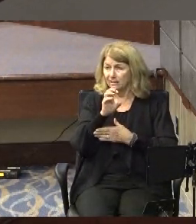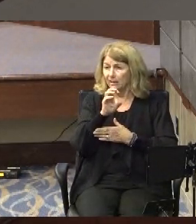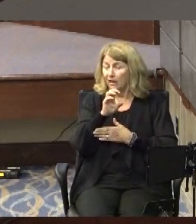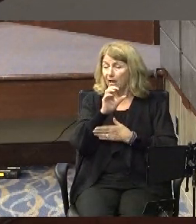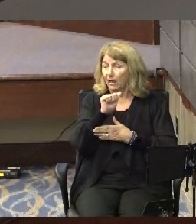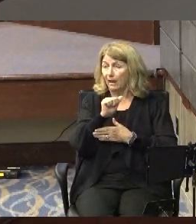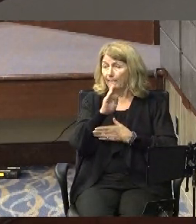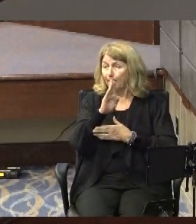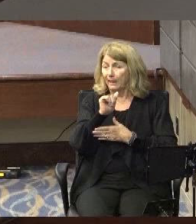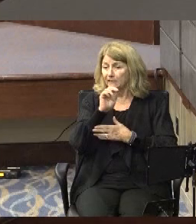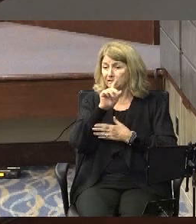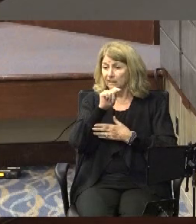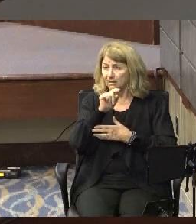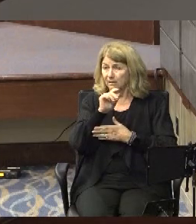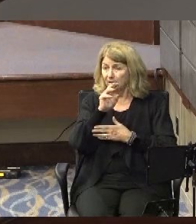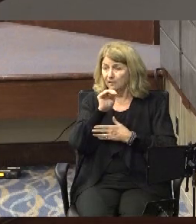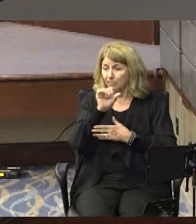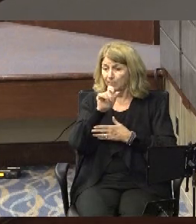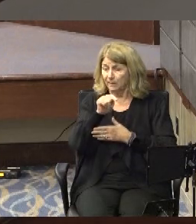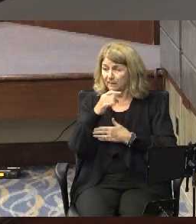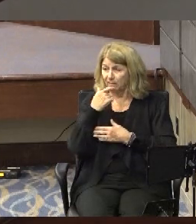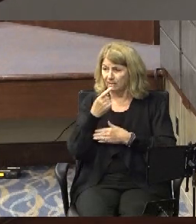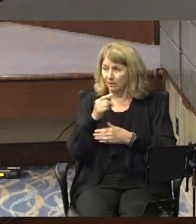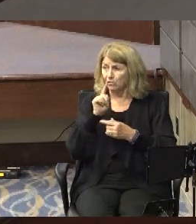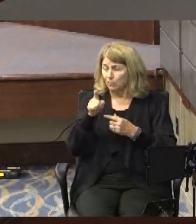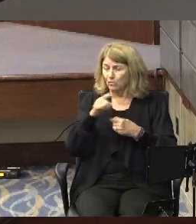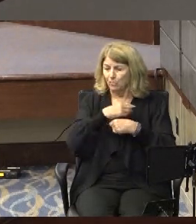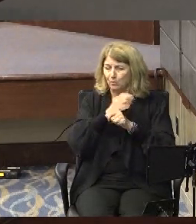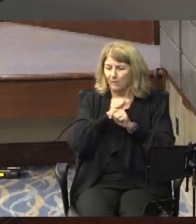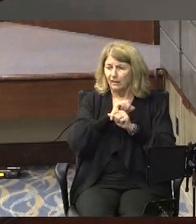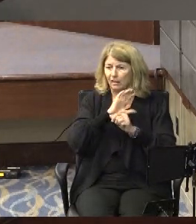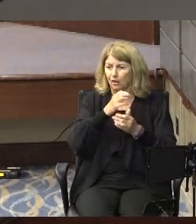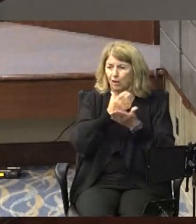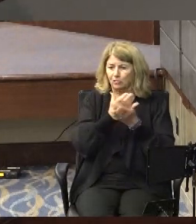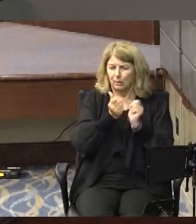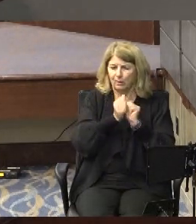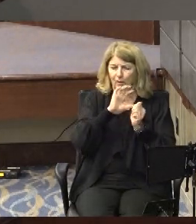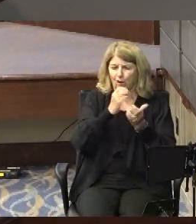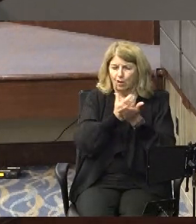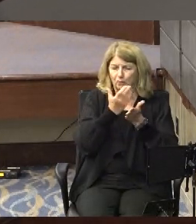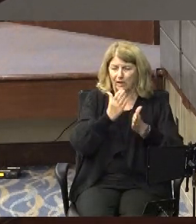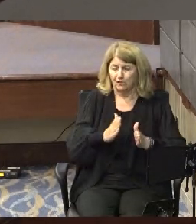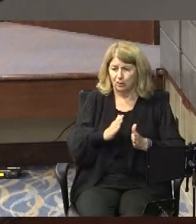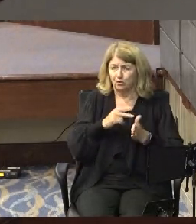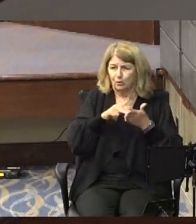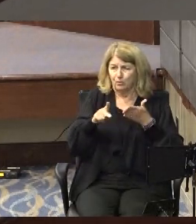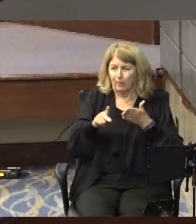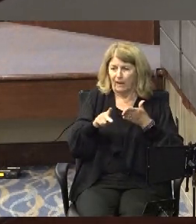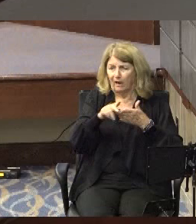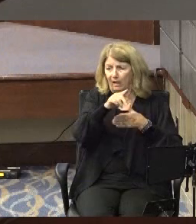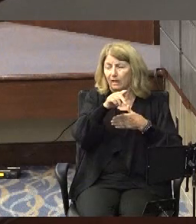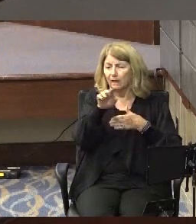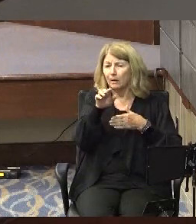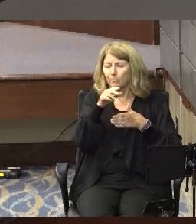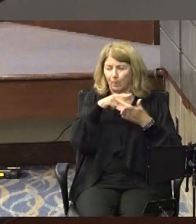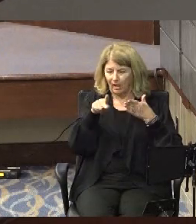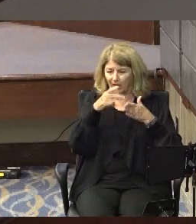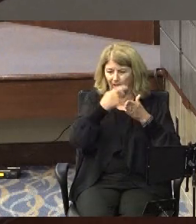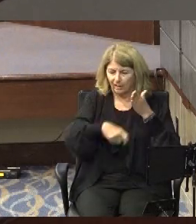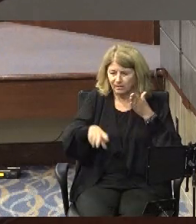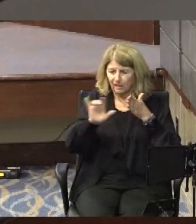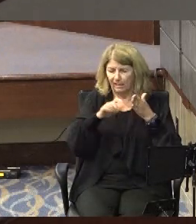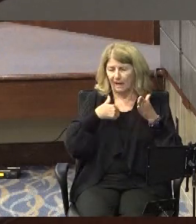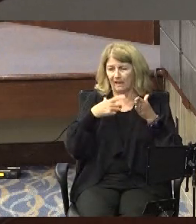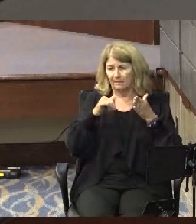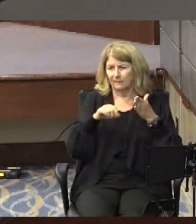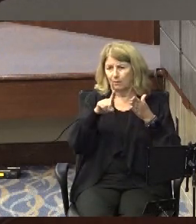tell them that you make a contract with the contractor, you pay a certain price like I did, $109,000. They got done on